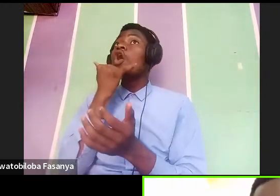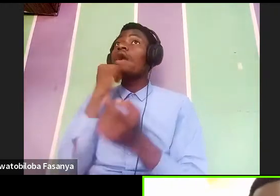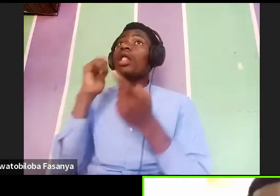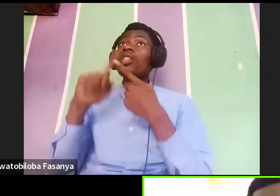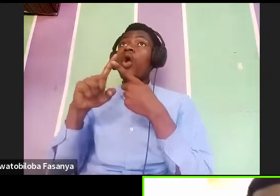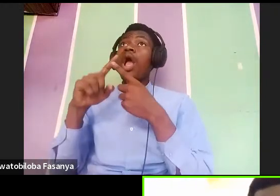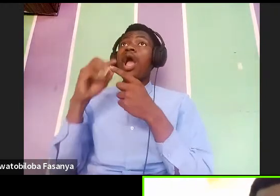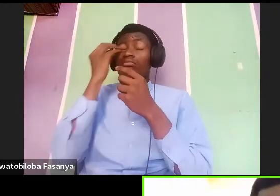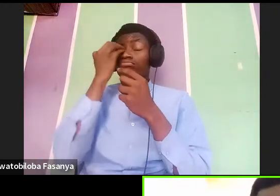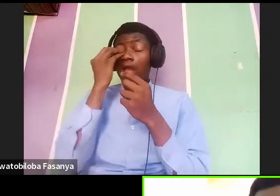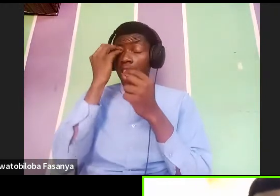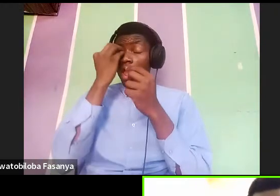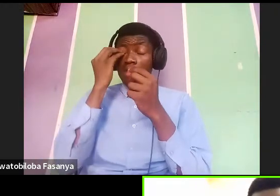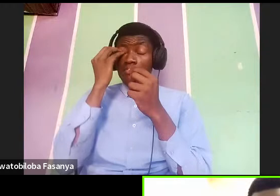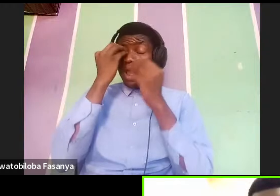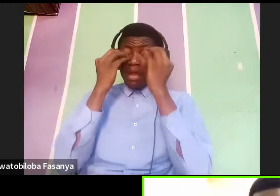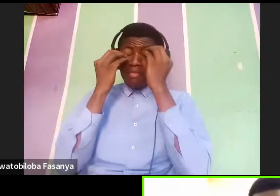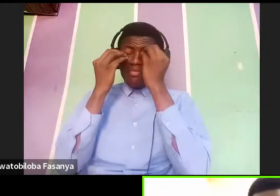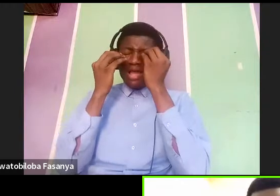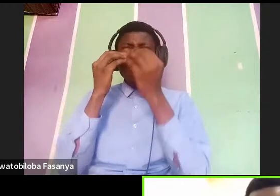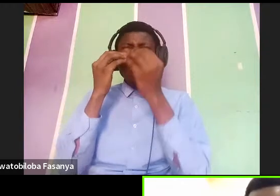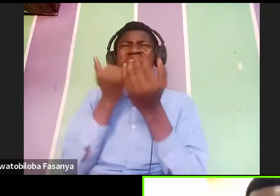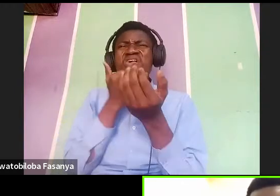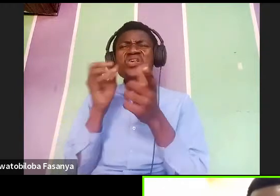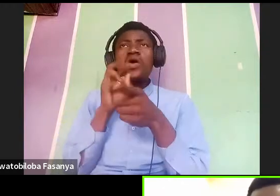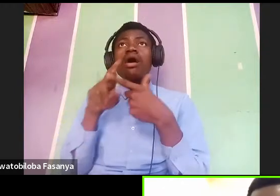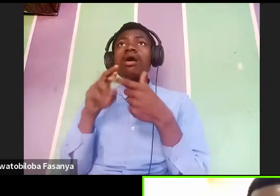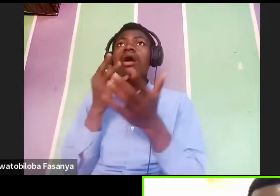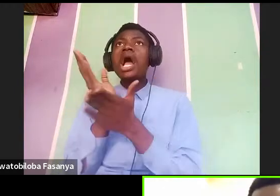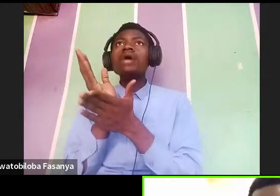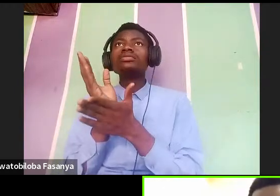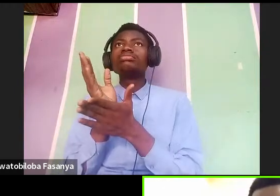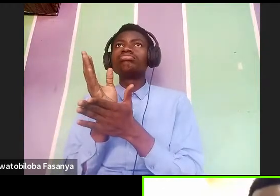It's actually something that should be discouraged.